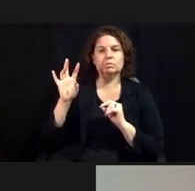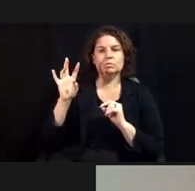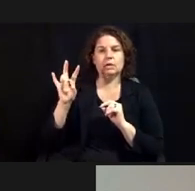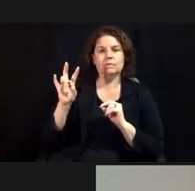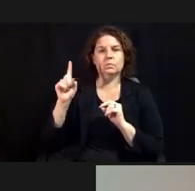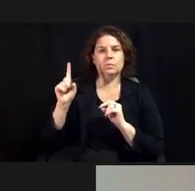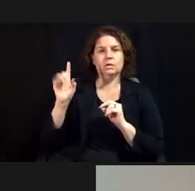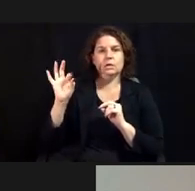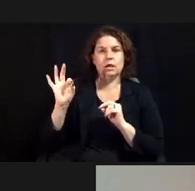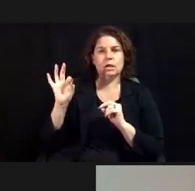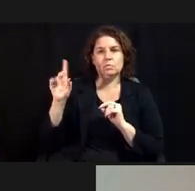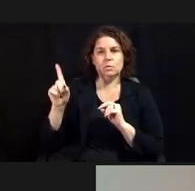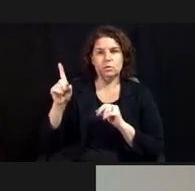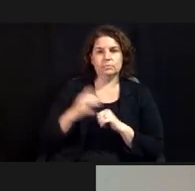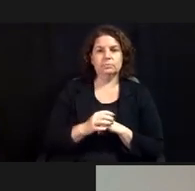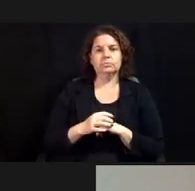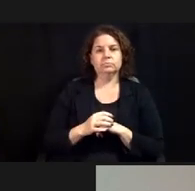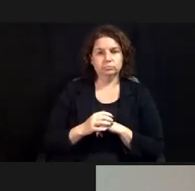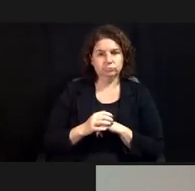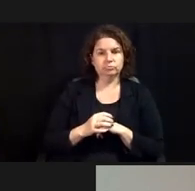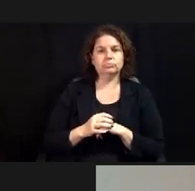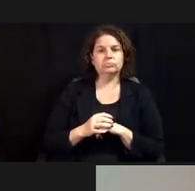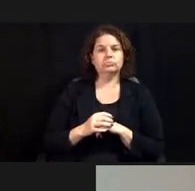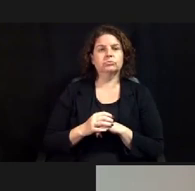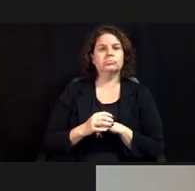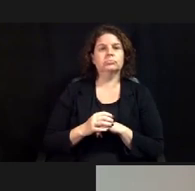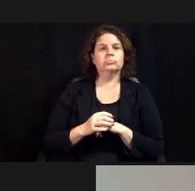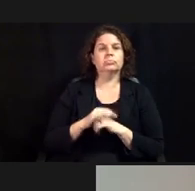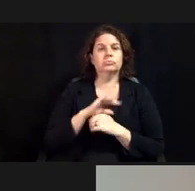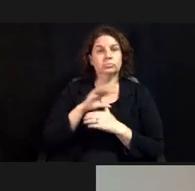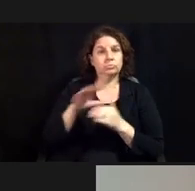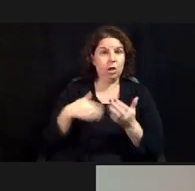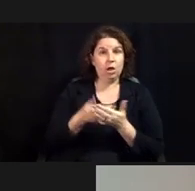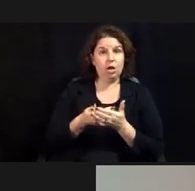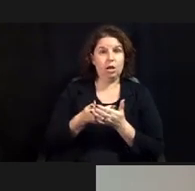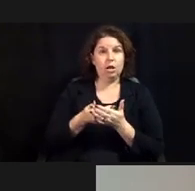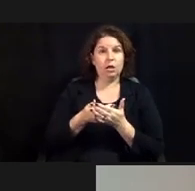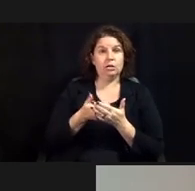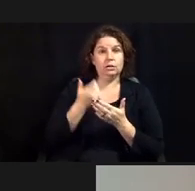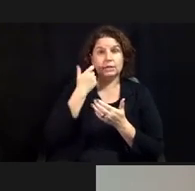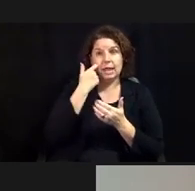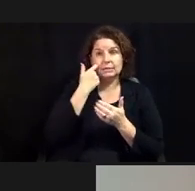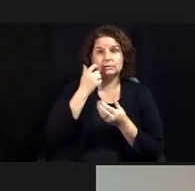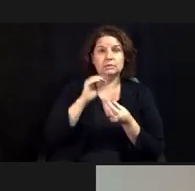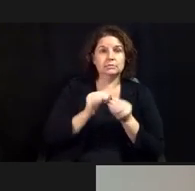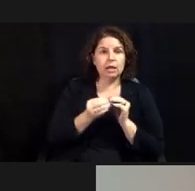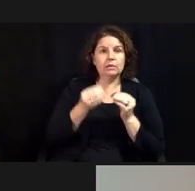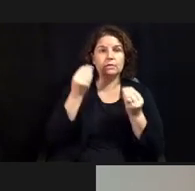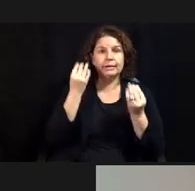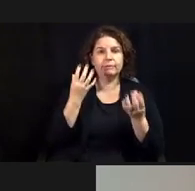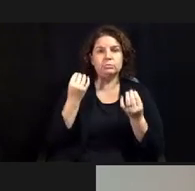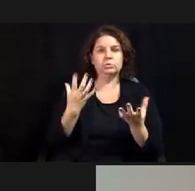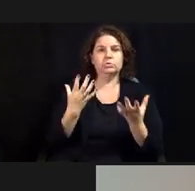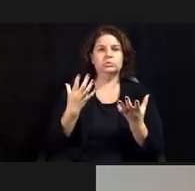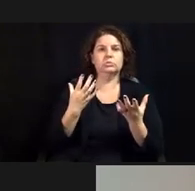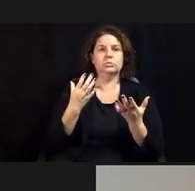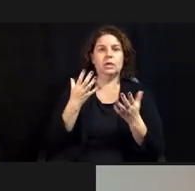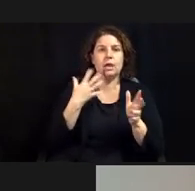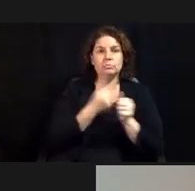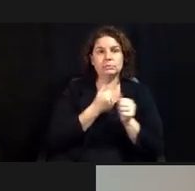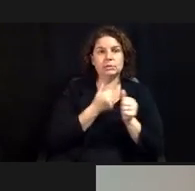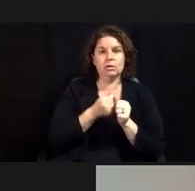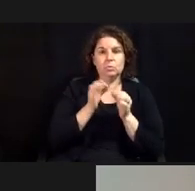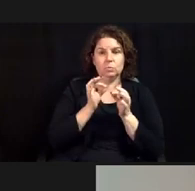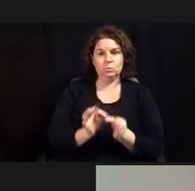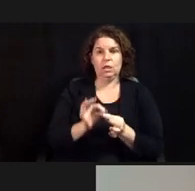415-473-7191. And remember, you can find all of the latest data, information, and other updates about COVID-19 in Marin